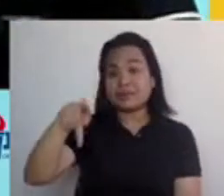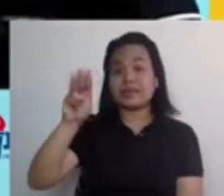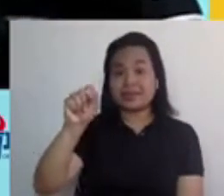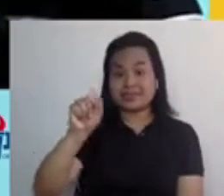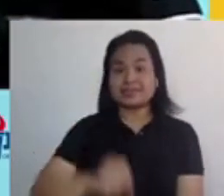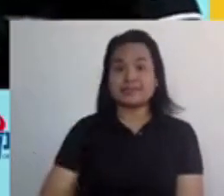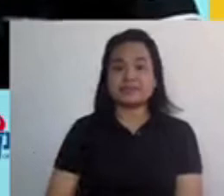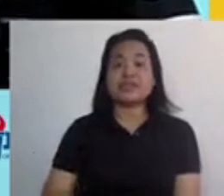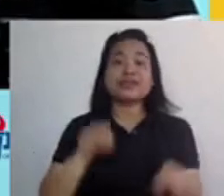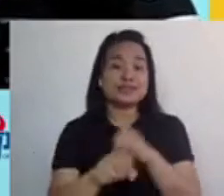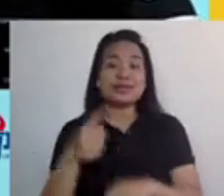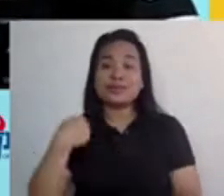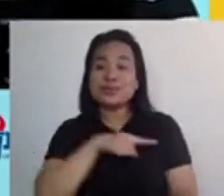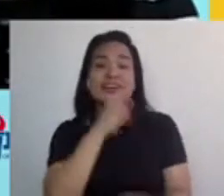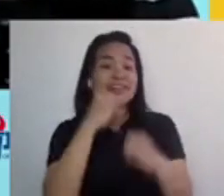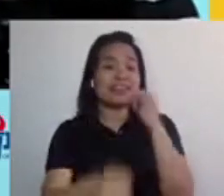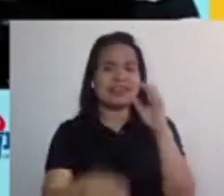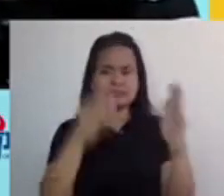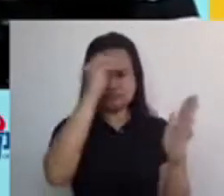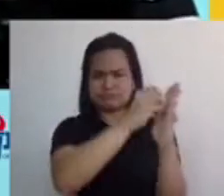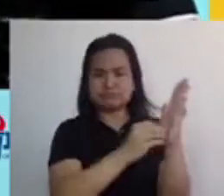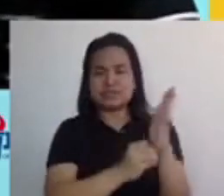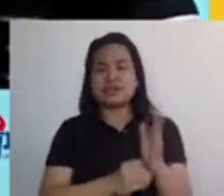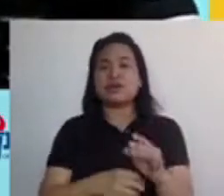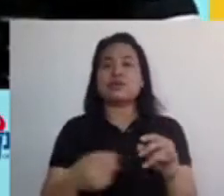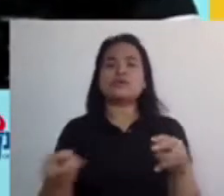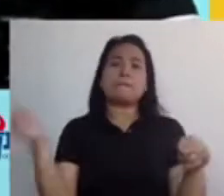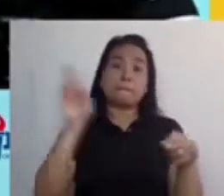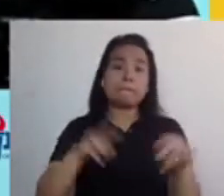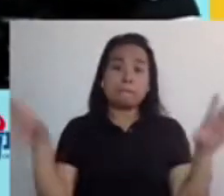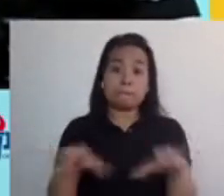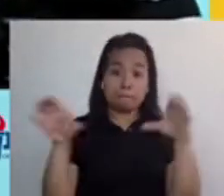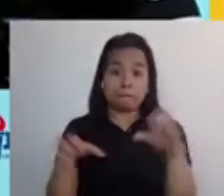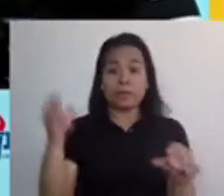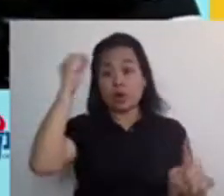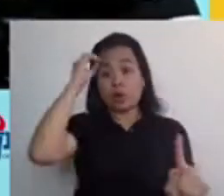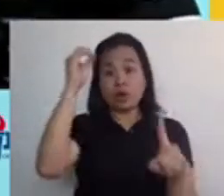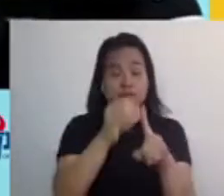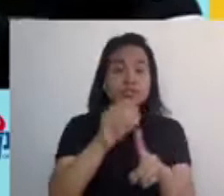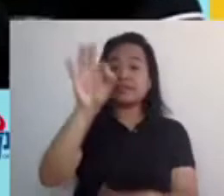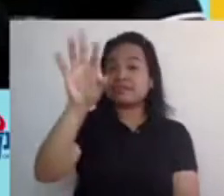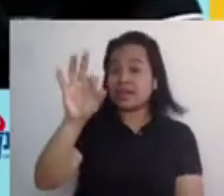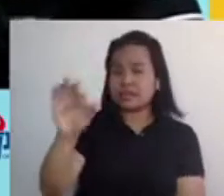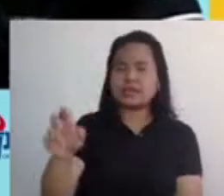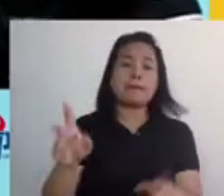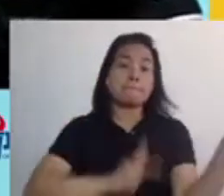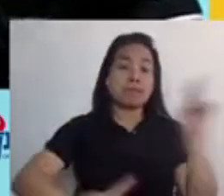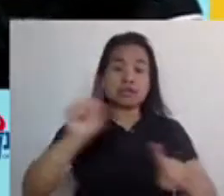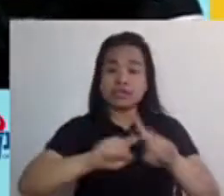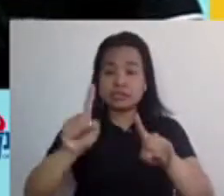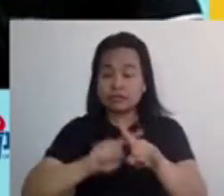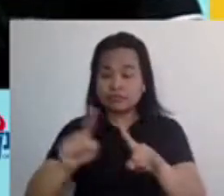last indicator, the plus factor, or Objective 19, performed various related works or activities that contribute to the